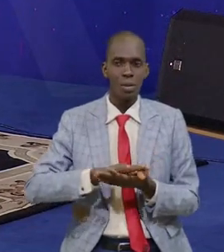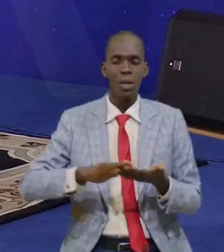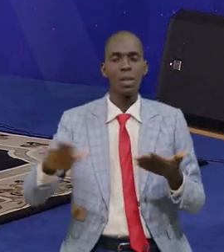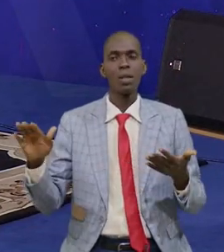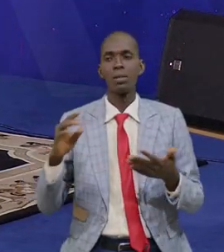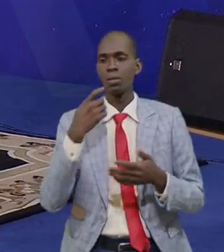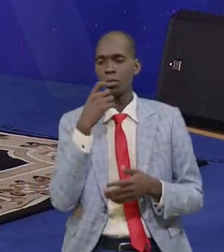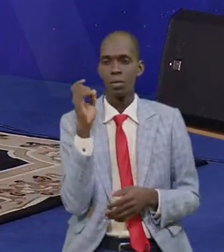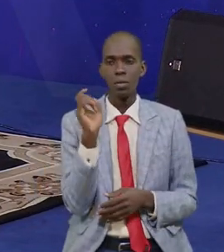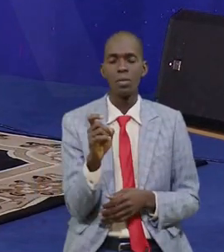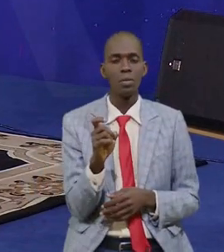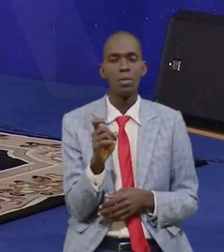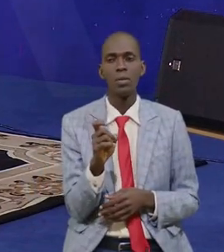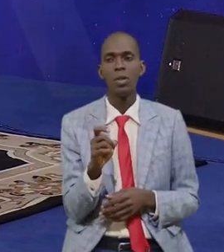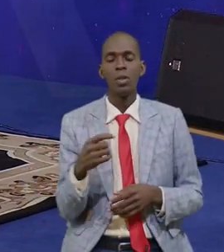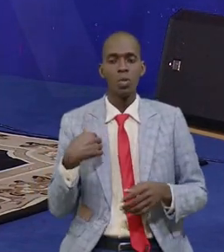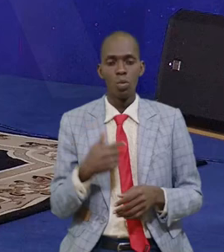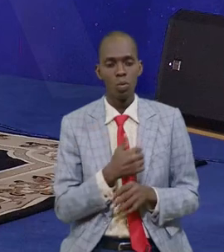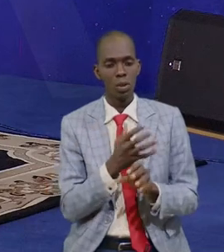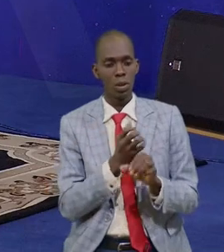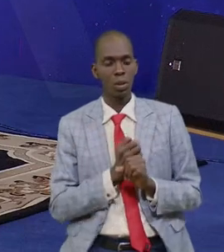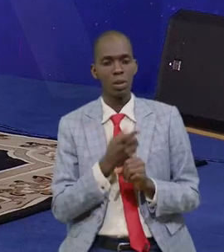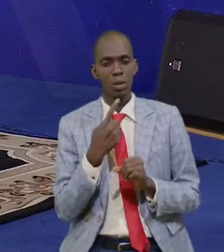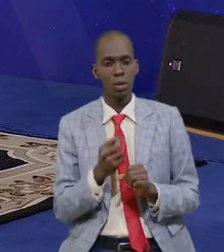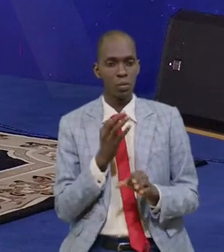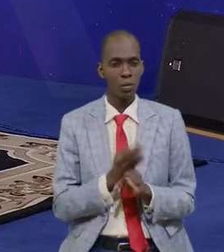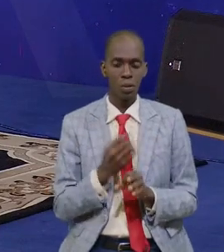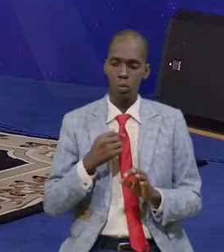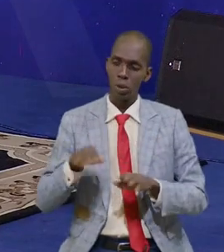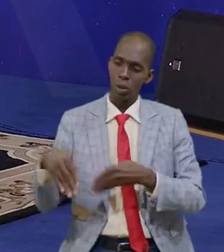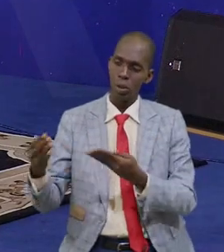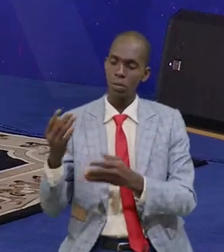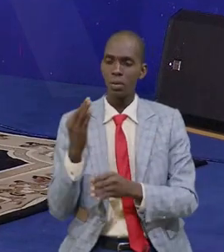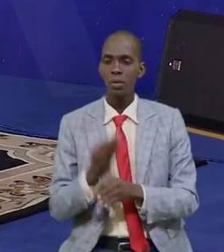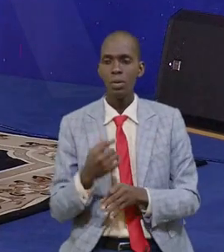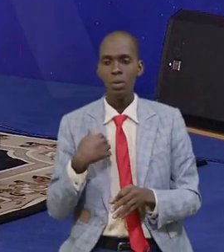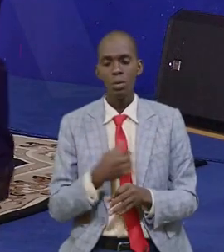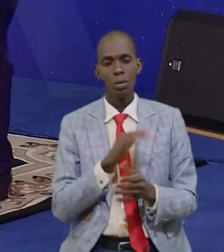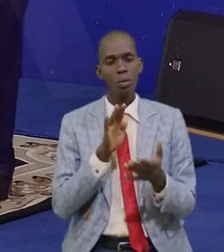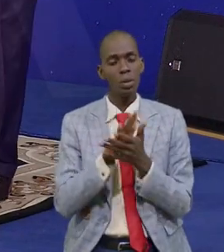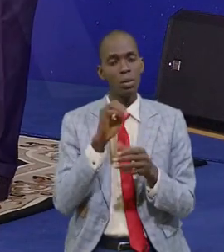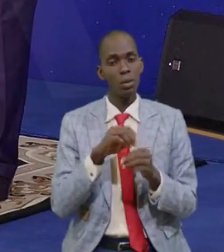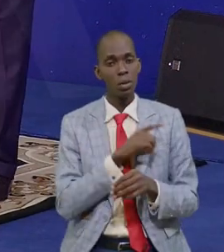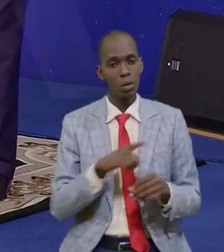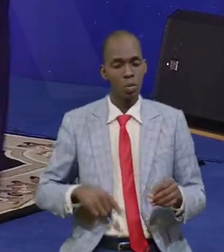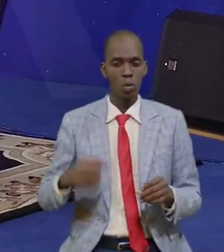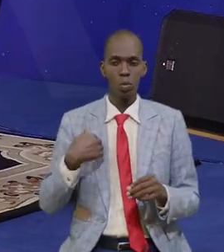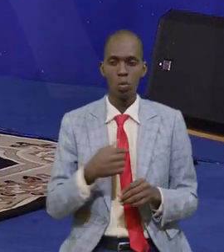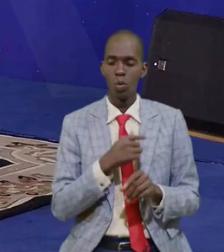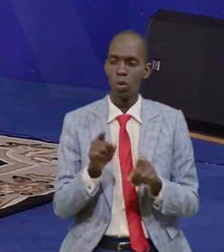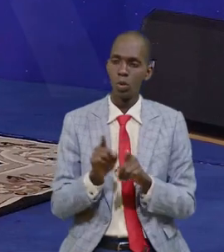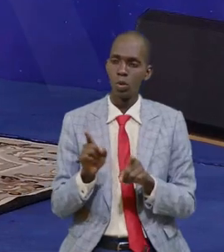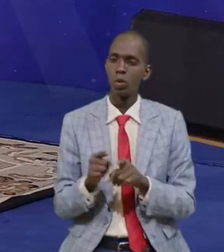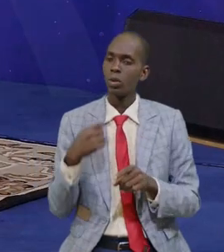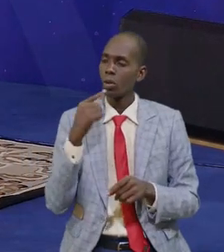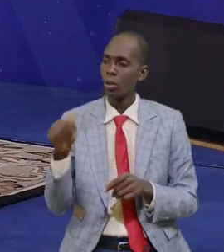the faith, we give the faith, we believe in the Lord, and we call other people to believe on the Lord, and